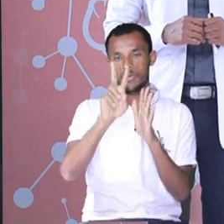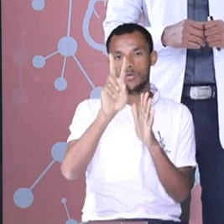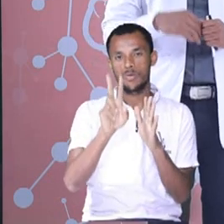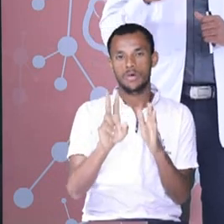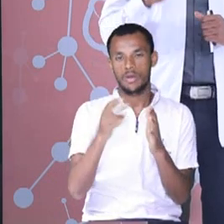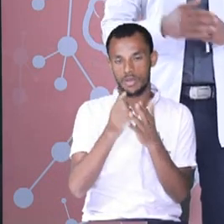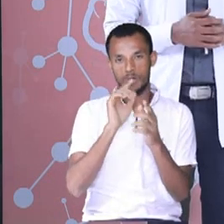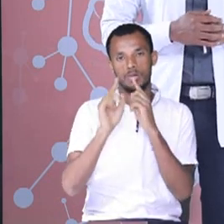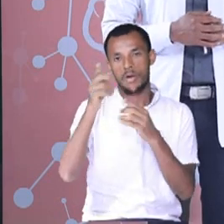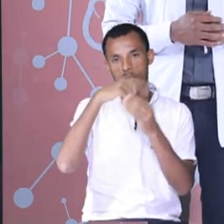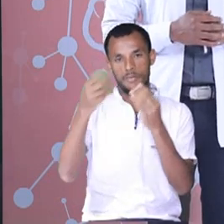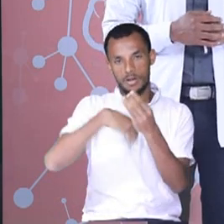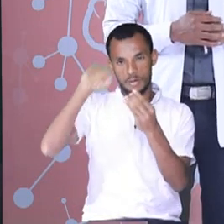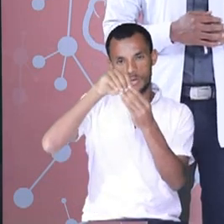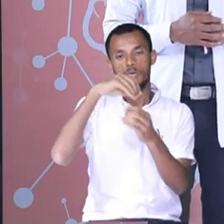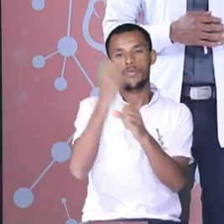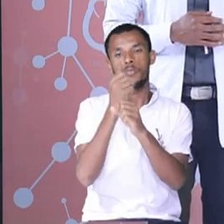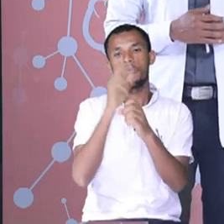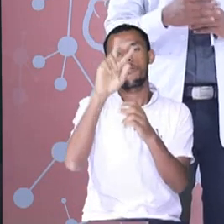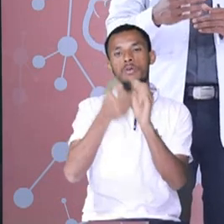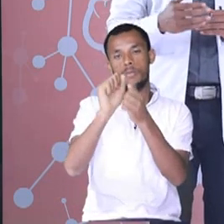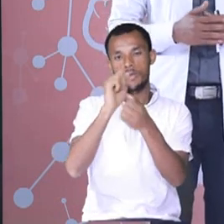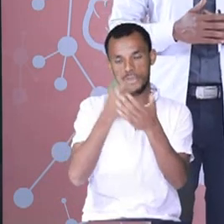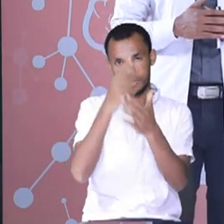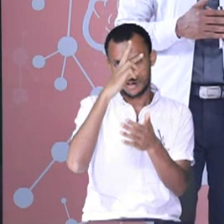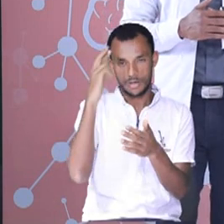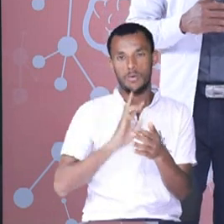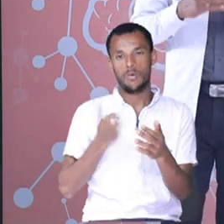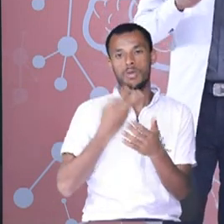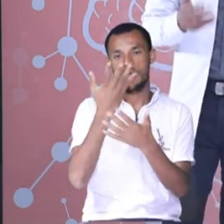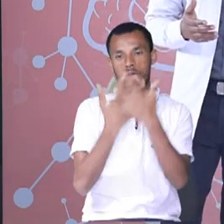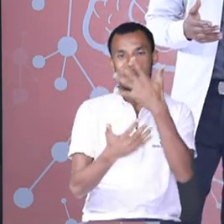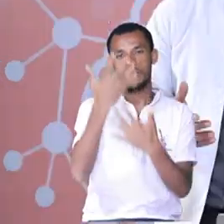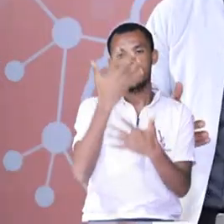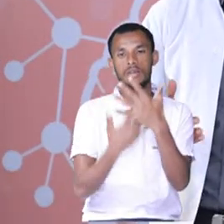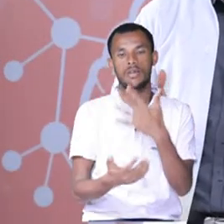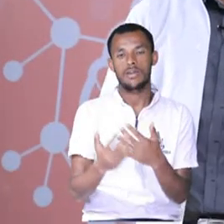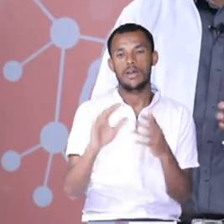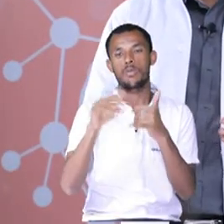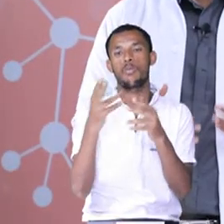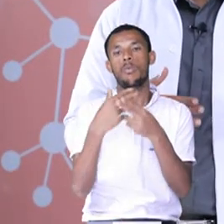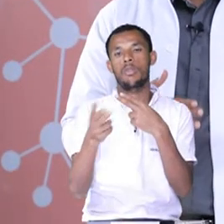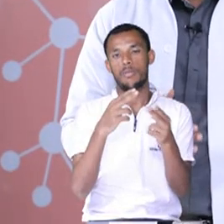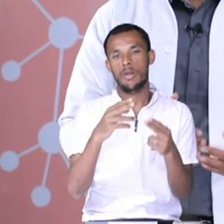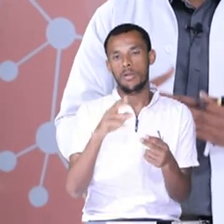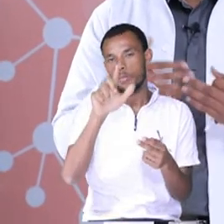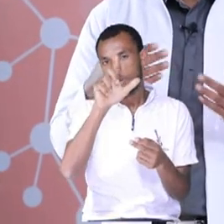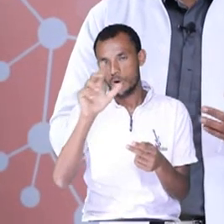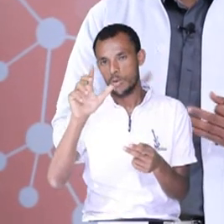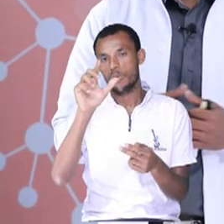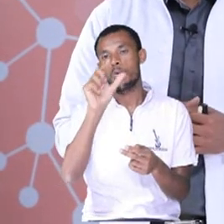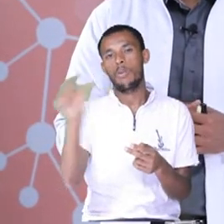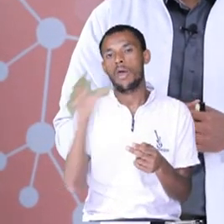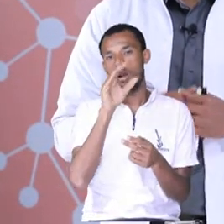talks about further on working with variable. In that case, we discuss how to multiply binomials,